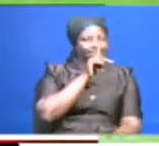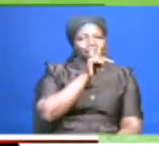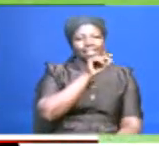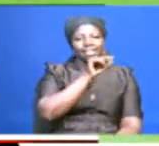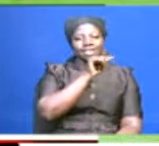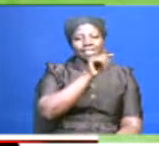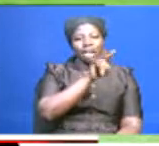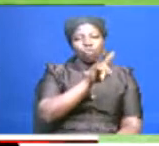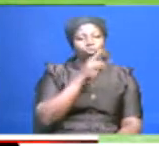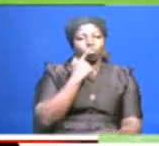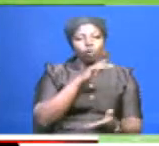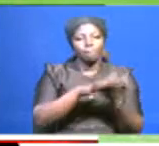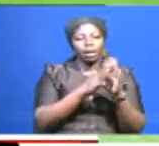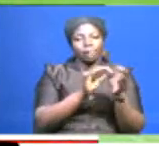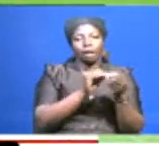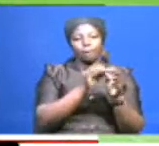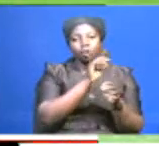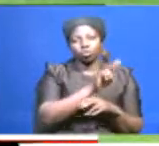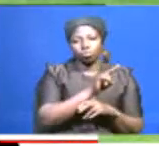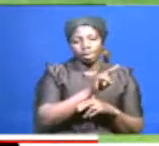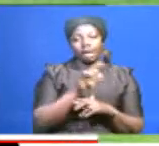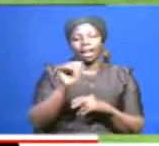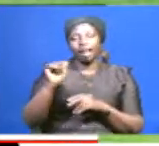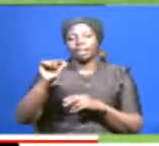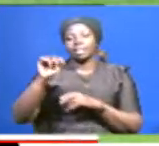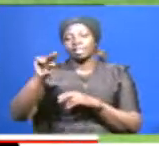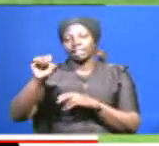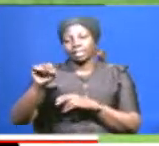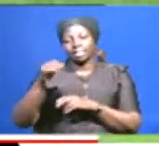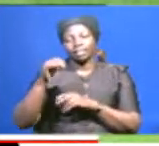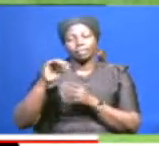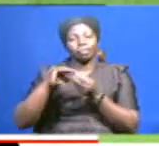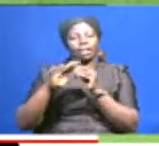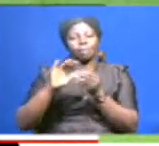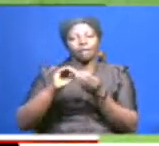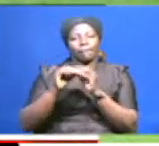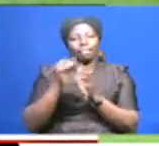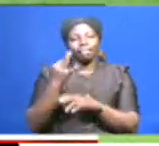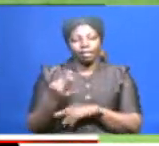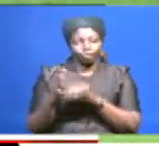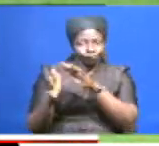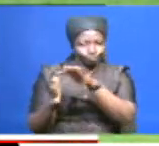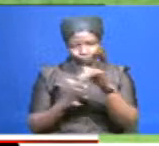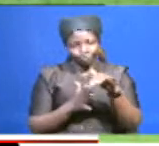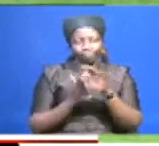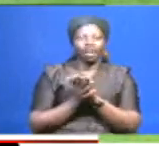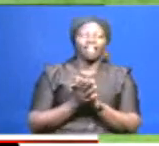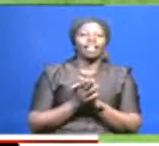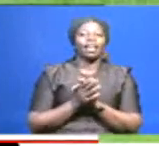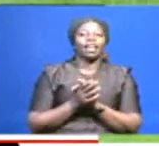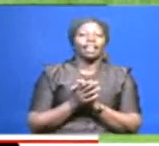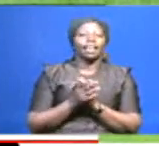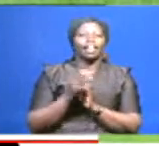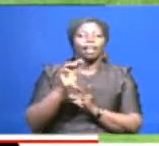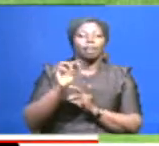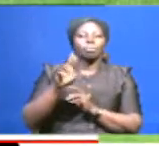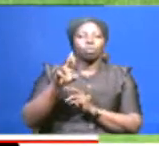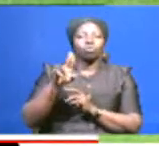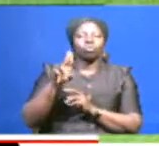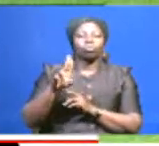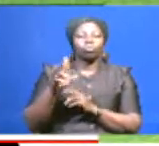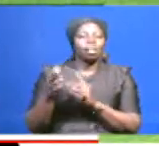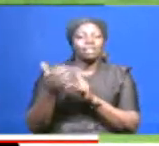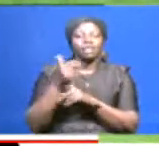Agnes Nyakeo came in third with 79 gross. In the Division A net category, Wayua Mululu emerged top with 72